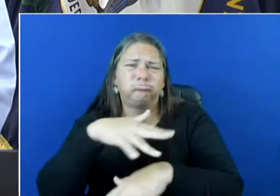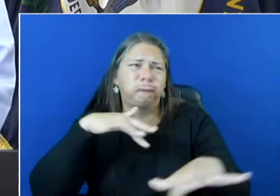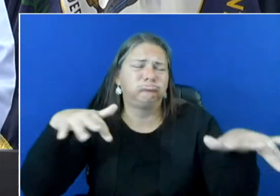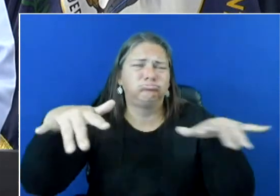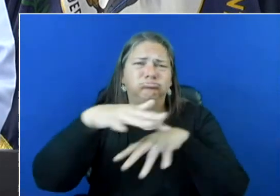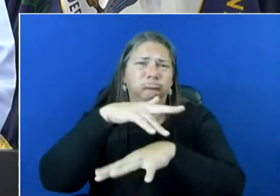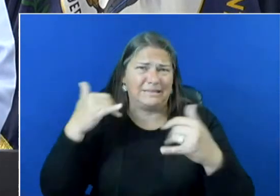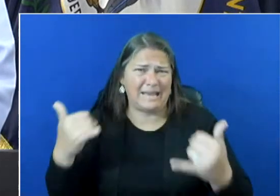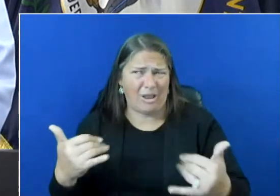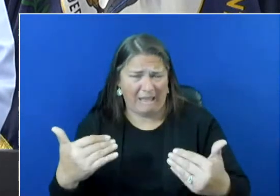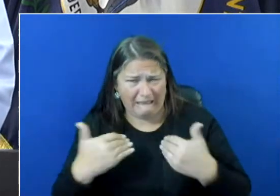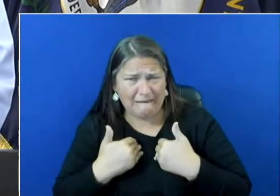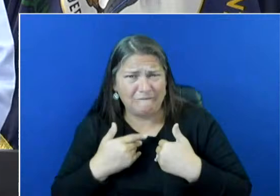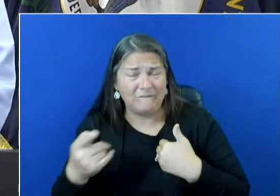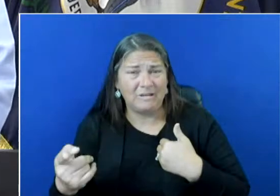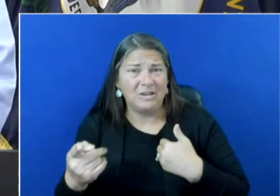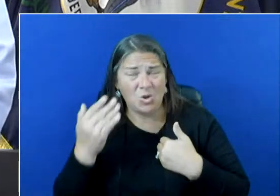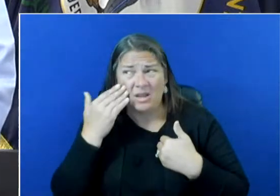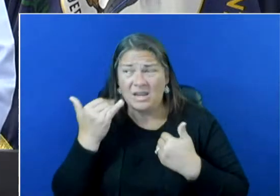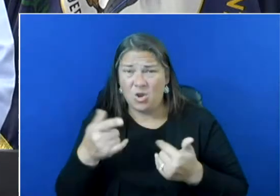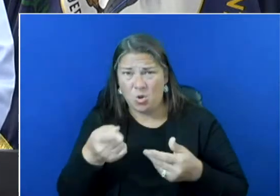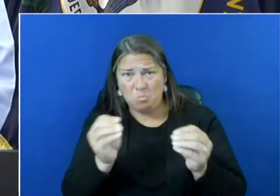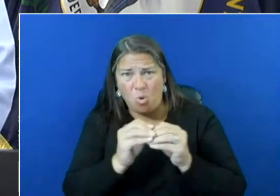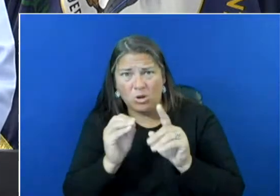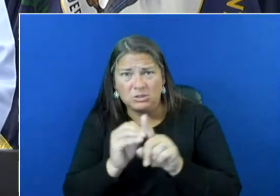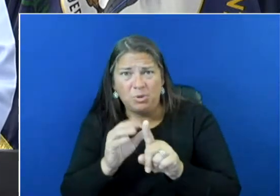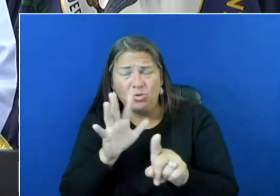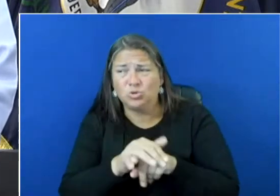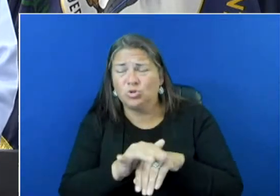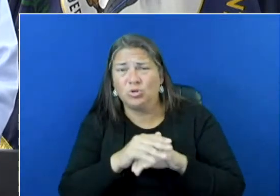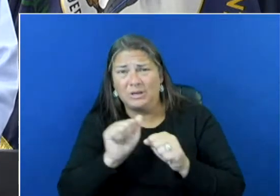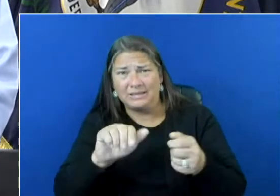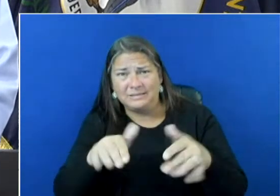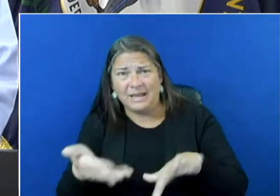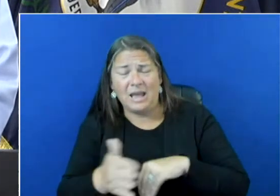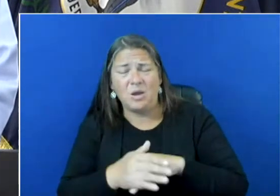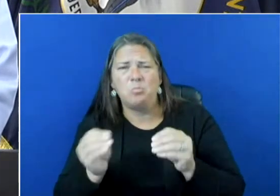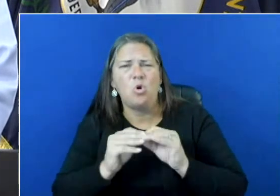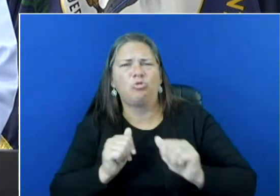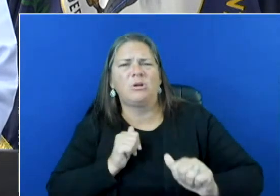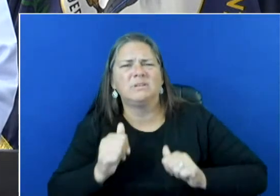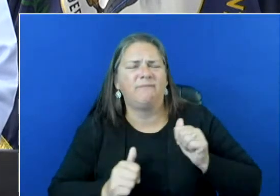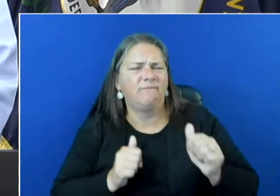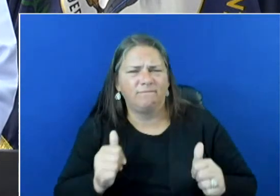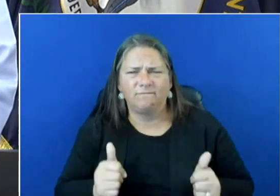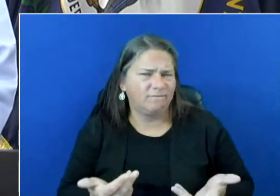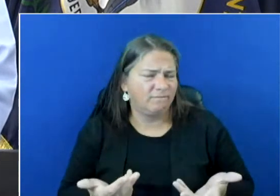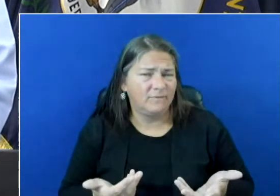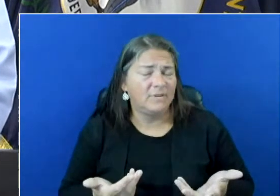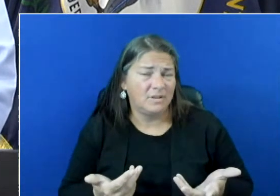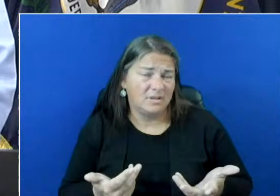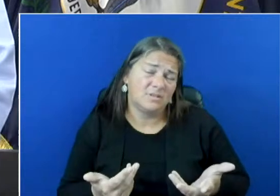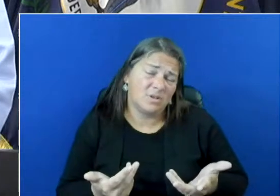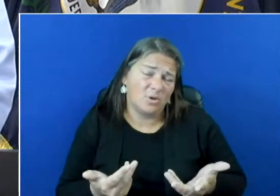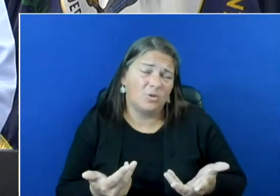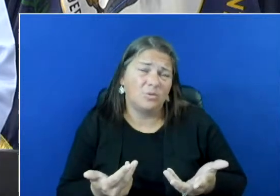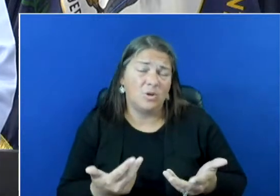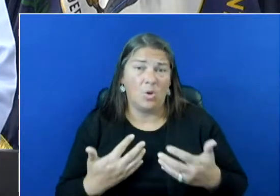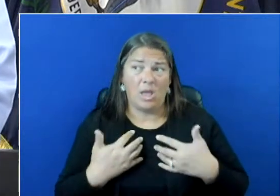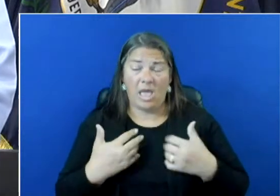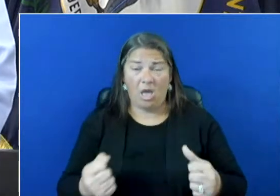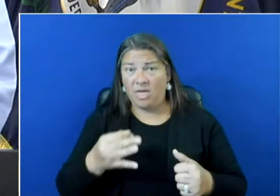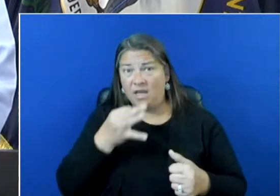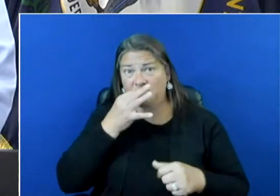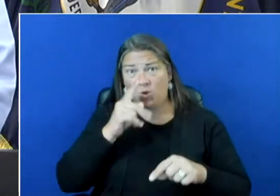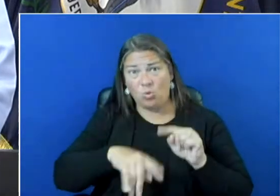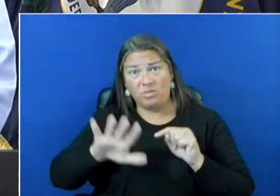it deadlier, you have more exposure, and it spreads more aggressively. So once again, what the health experts are saying is